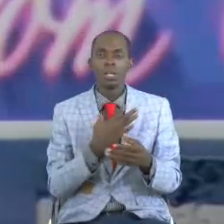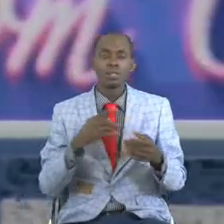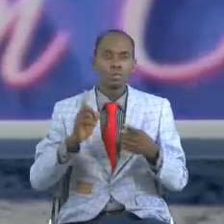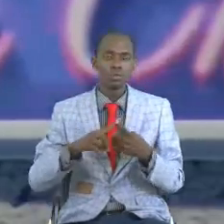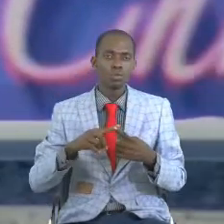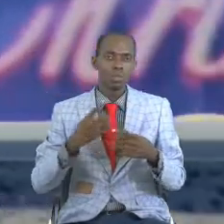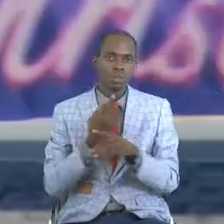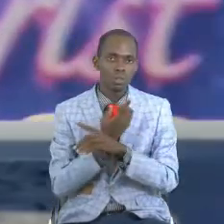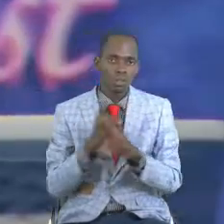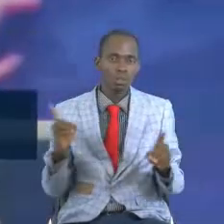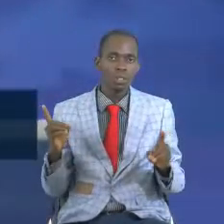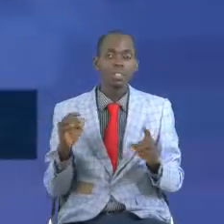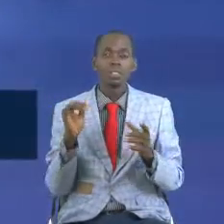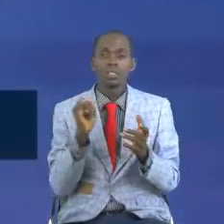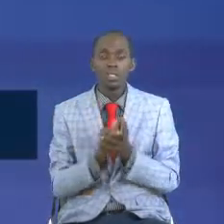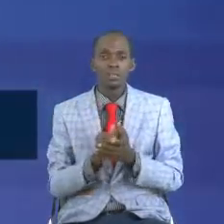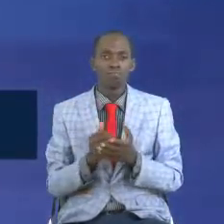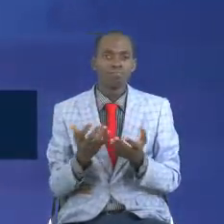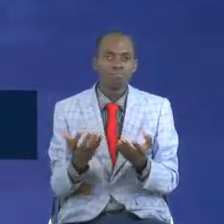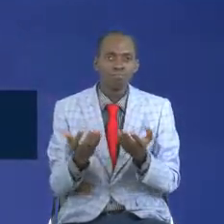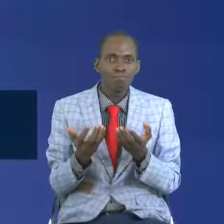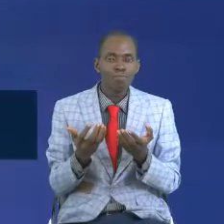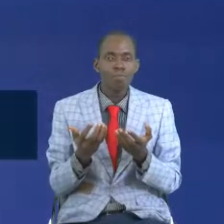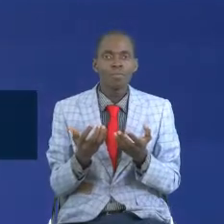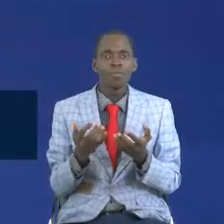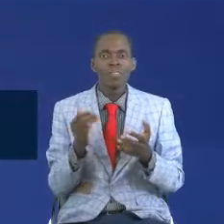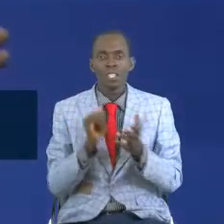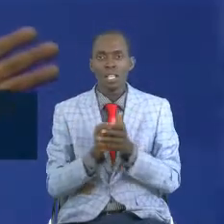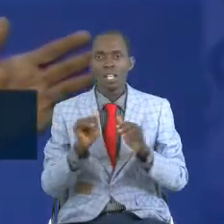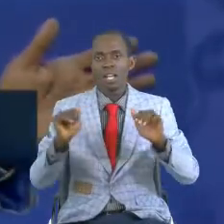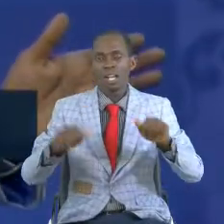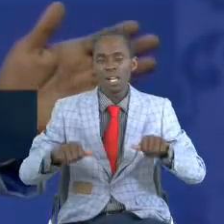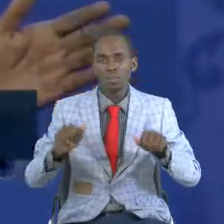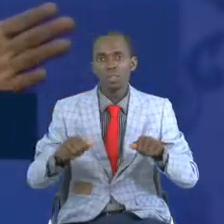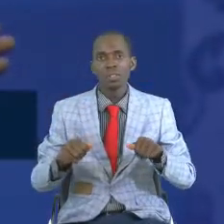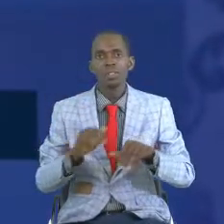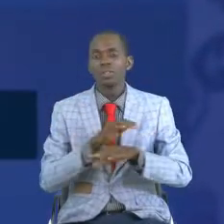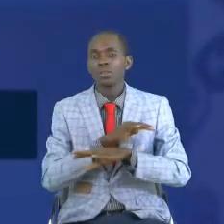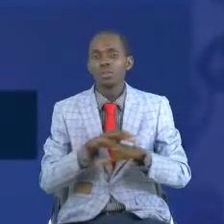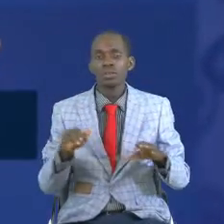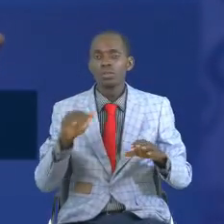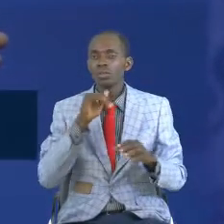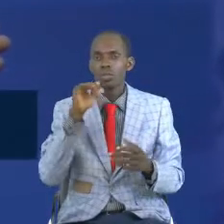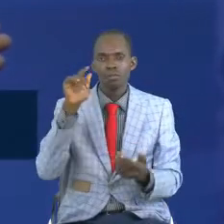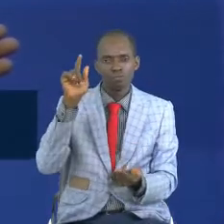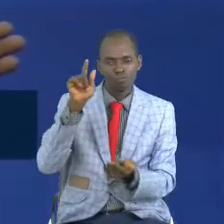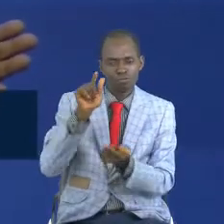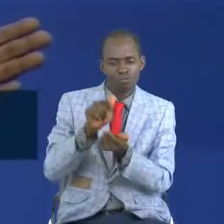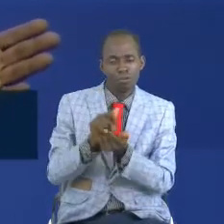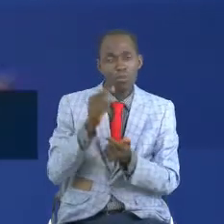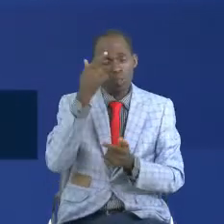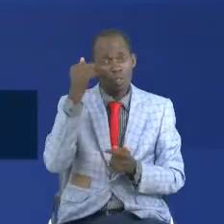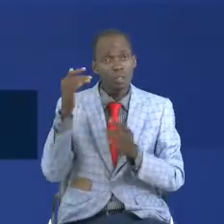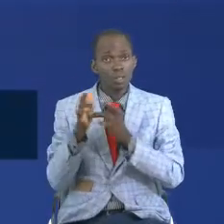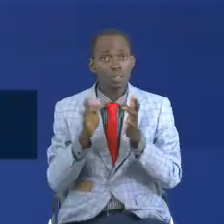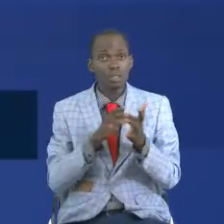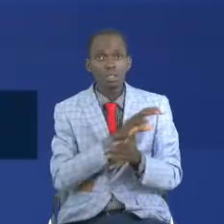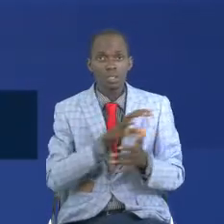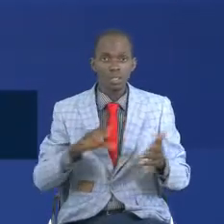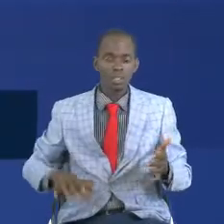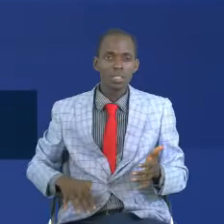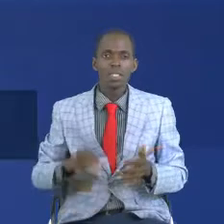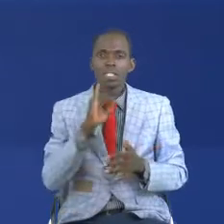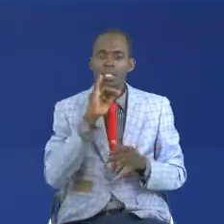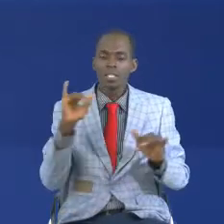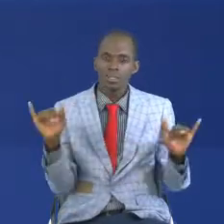that intention and that ability does not decrease, because Jesus Christ is the